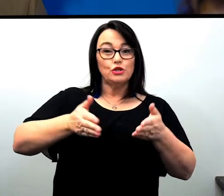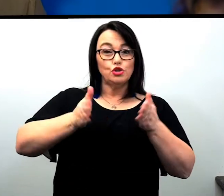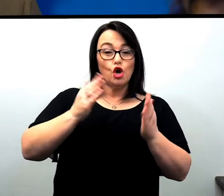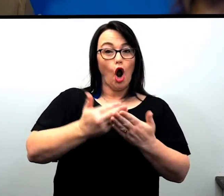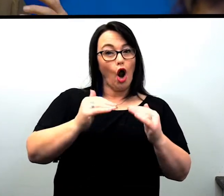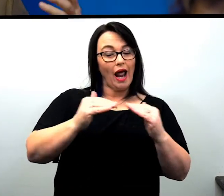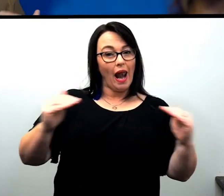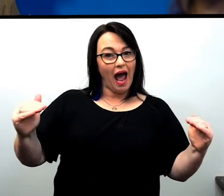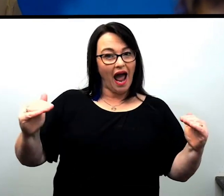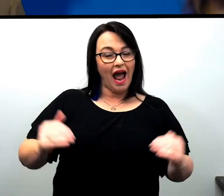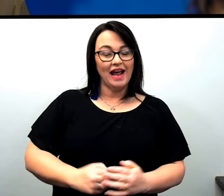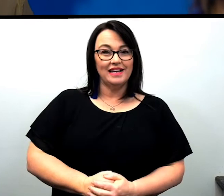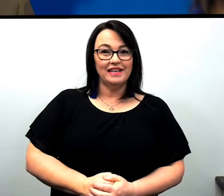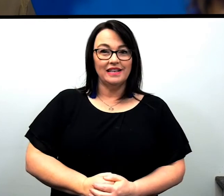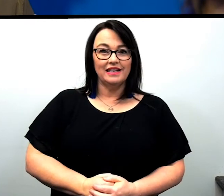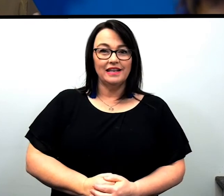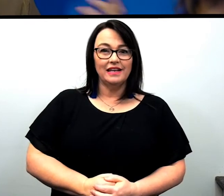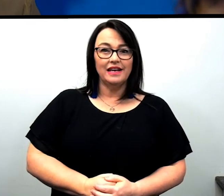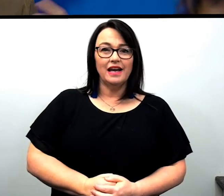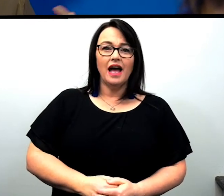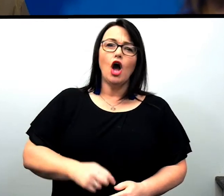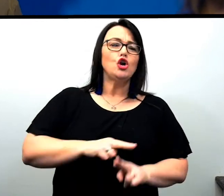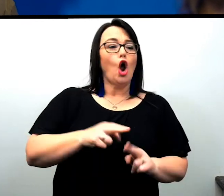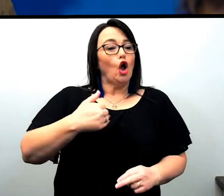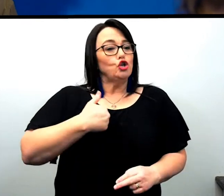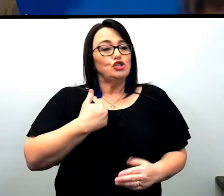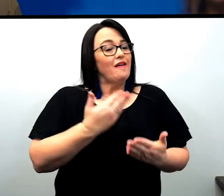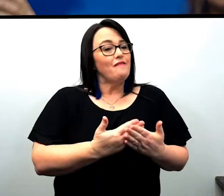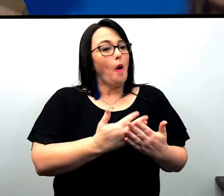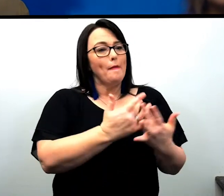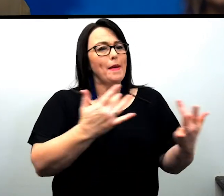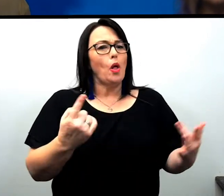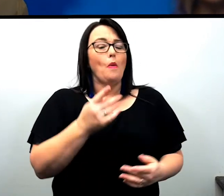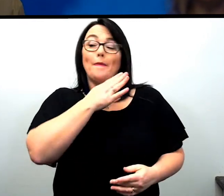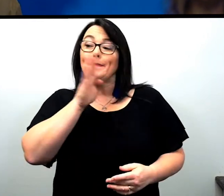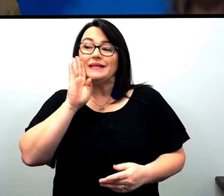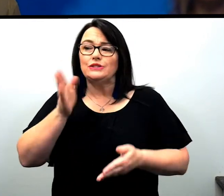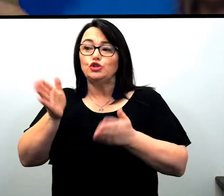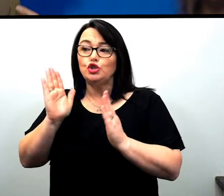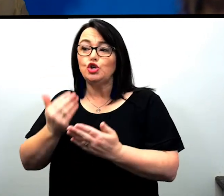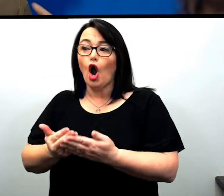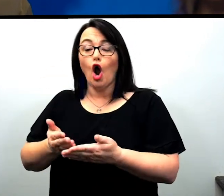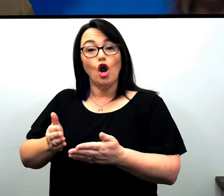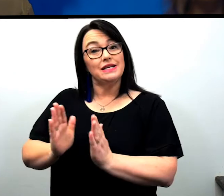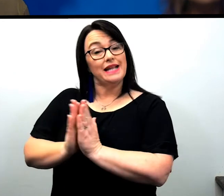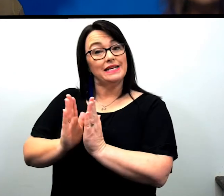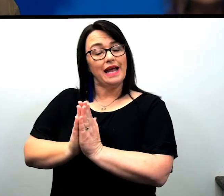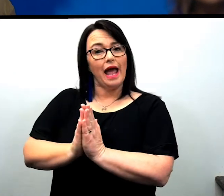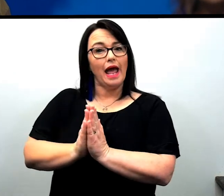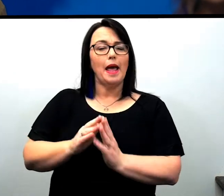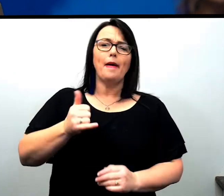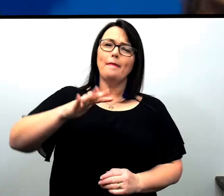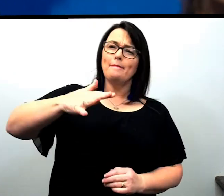And this is not just for people who are streaming in, who can't make it to a church building on Sunday. This is for people where we don't currently have an